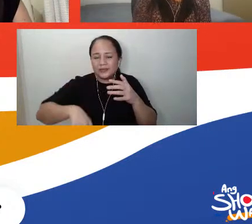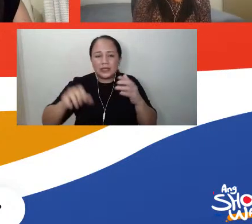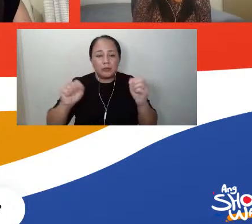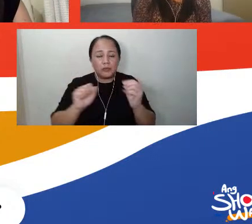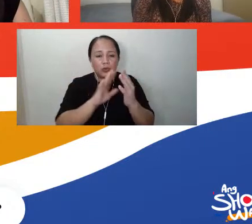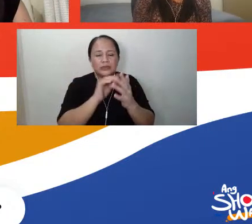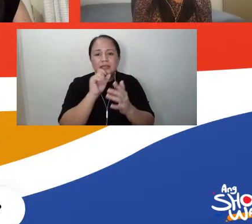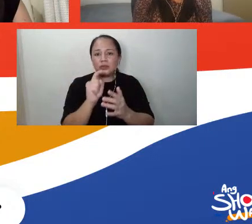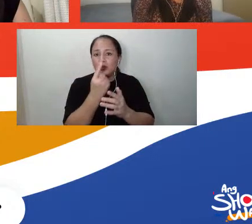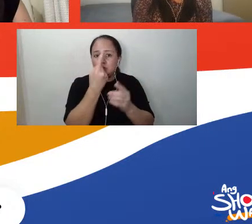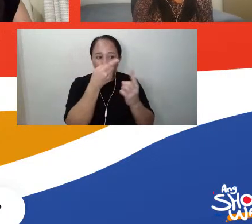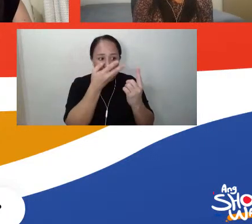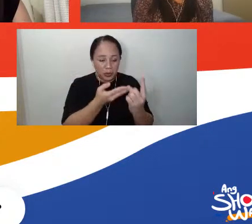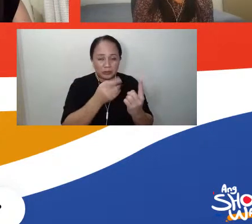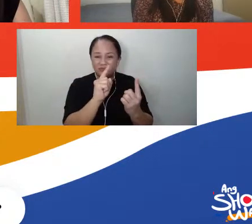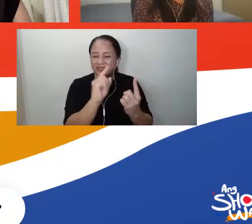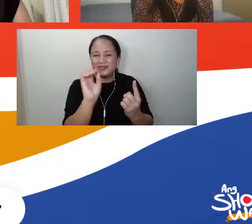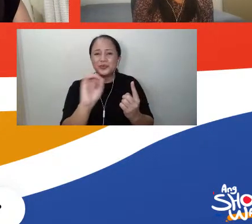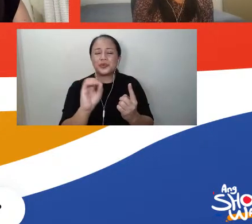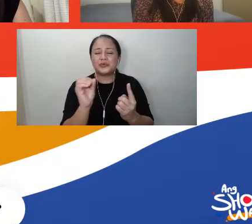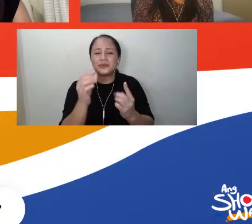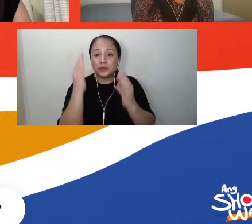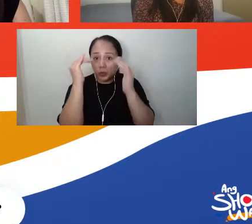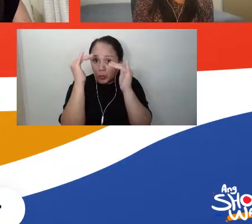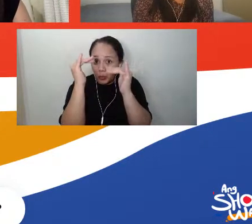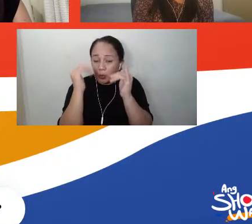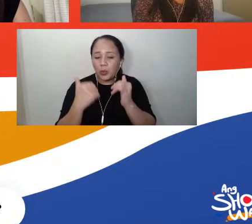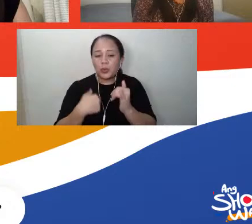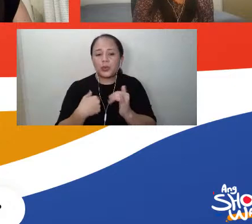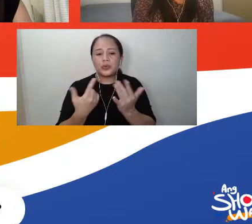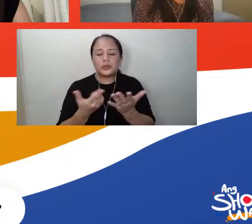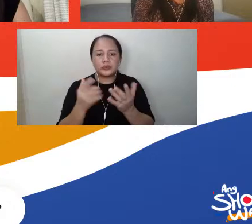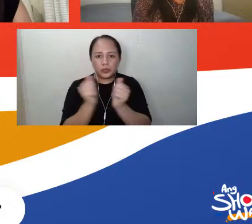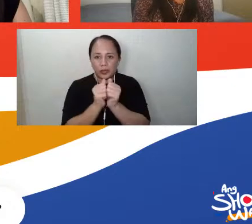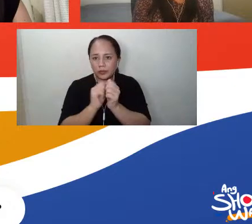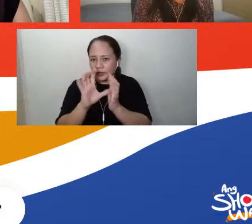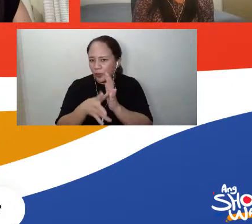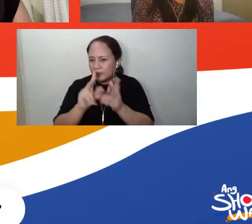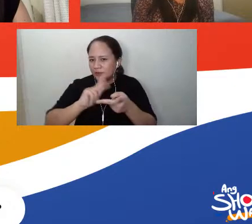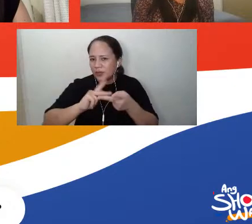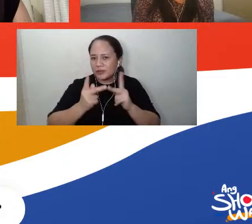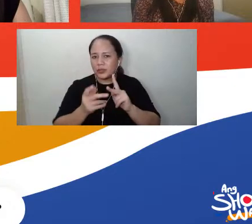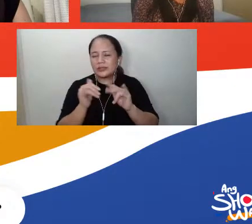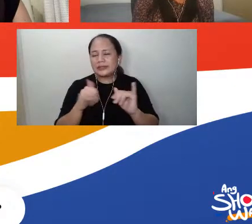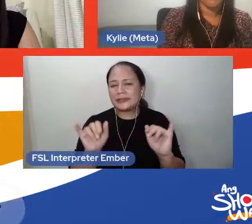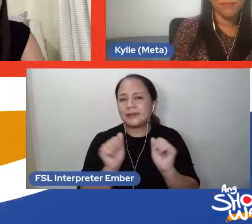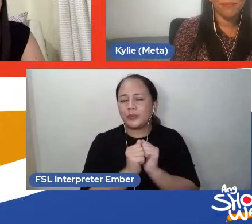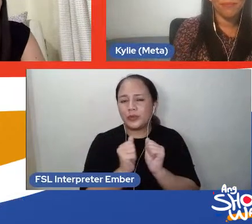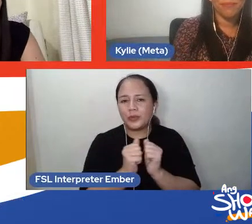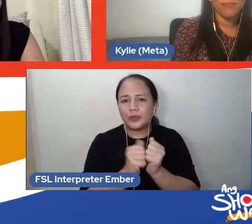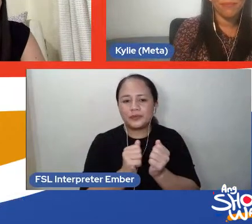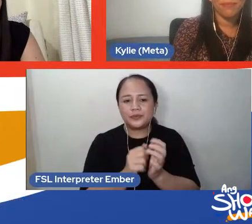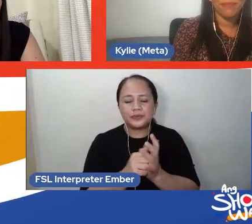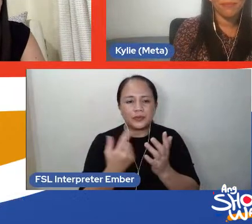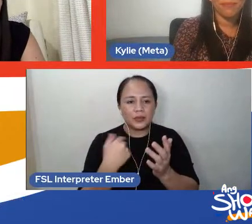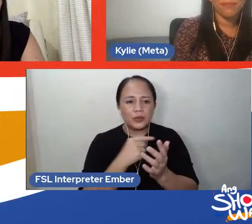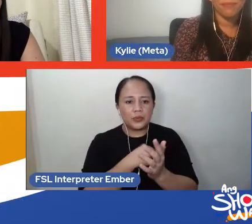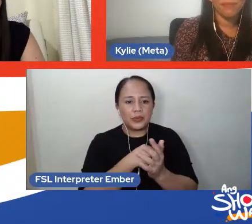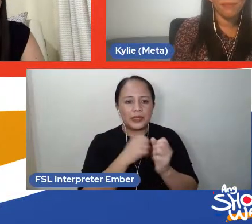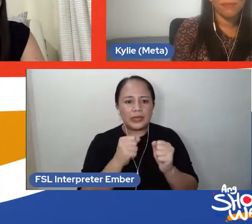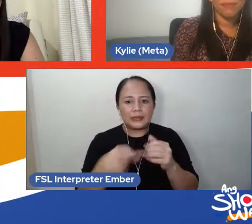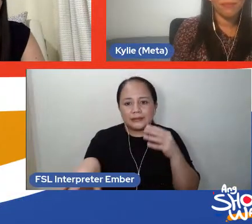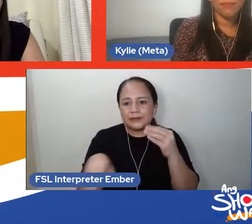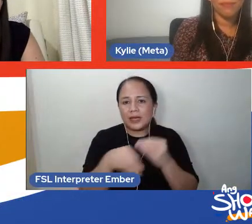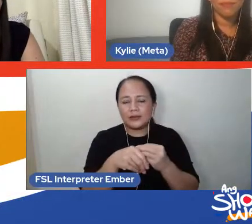not just one thing, and I think hopefully together with Comelec and partners as well in this call, that we can actually extend our reach